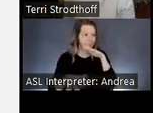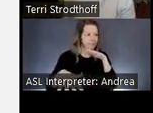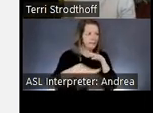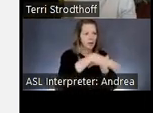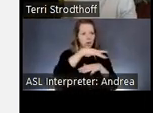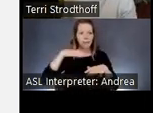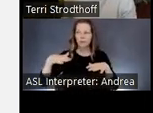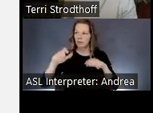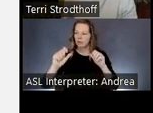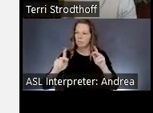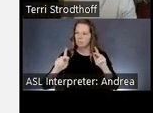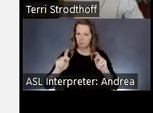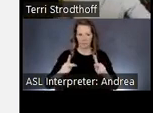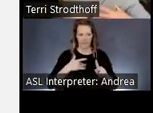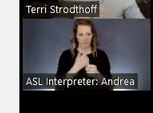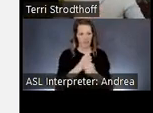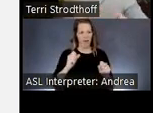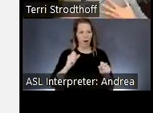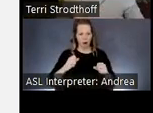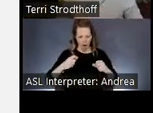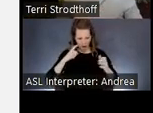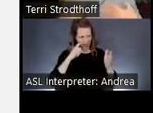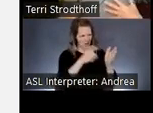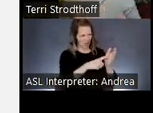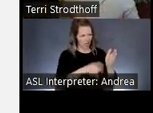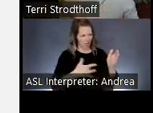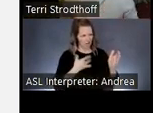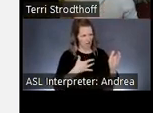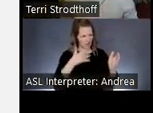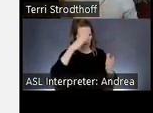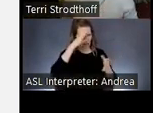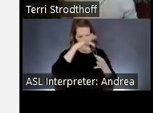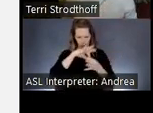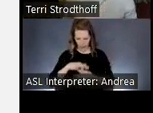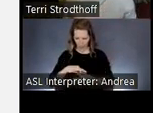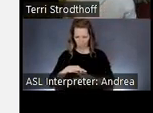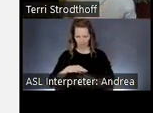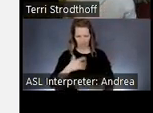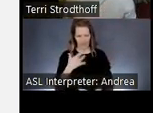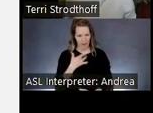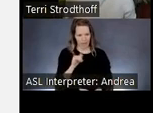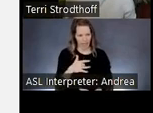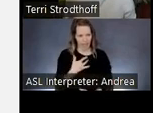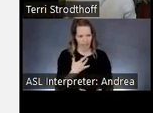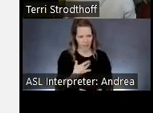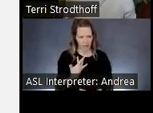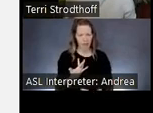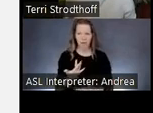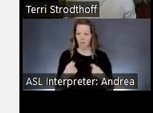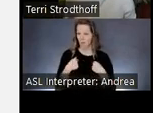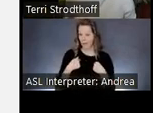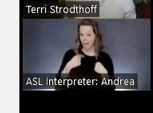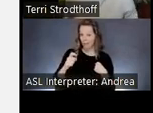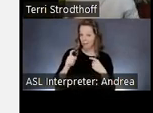to acknowledge what happened to them and then to reconnect to their feelings. Meaning that we have to be able to show up in a way